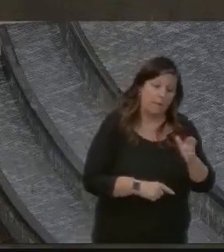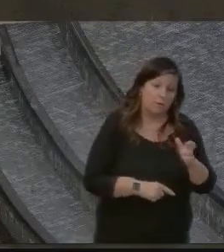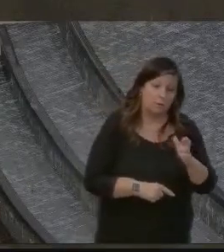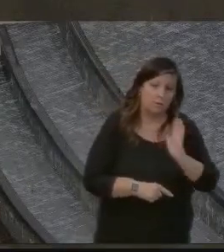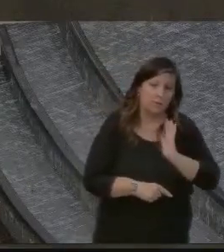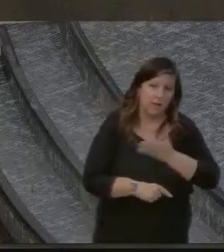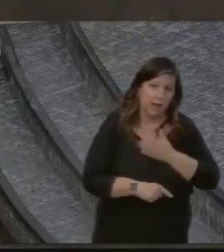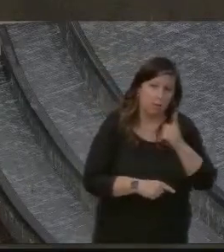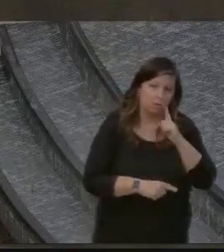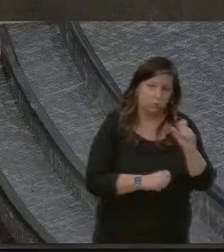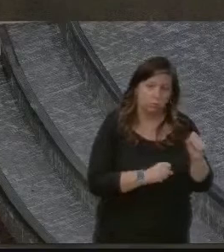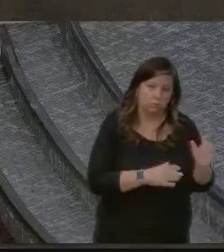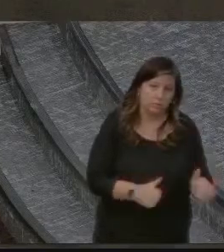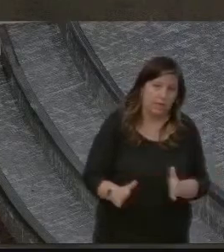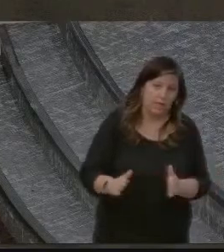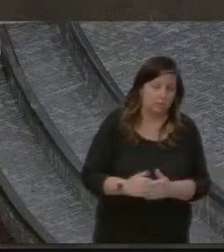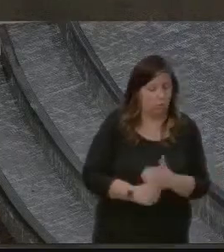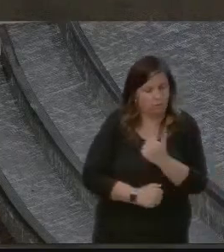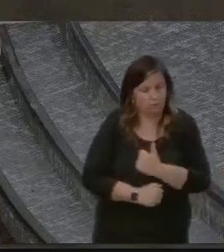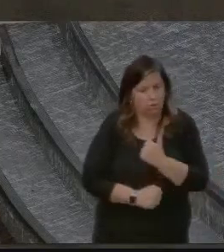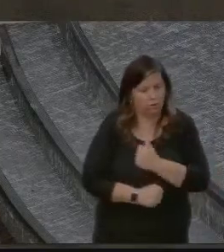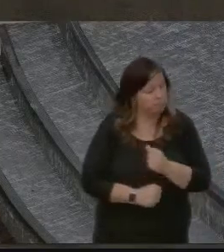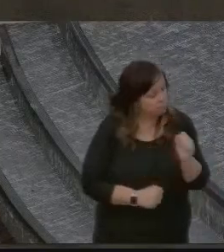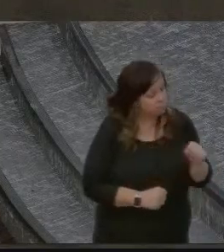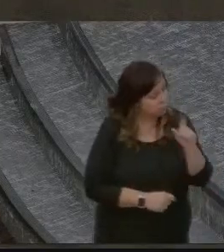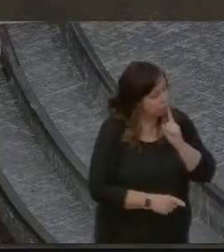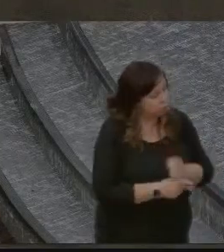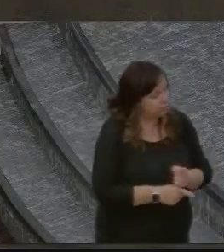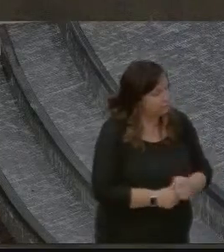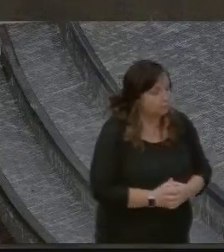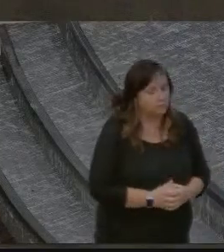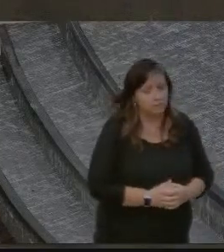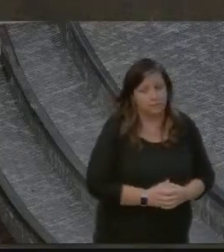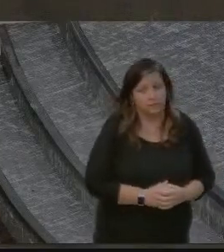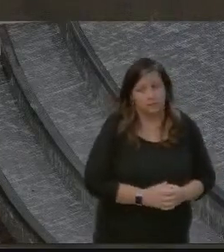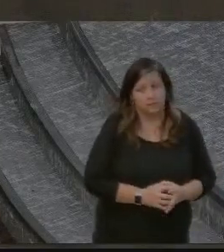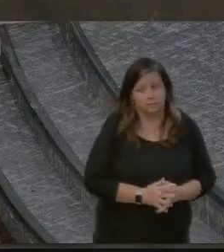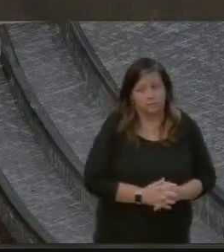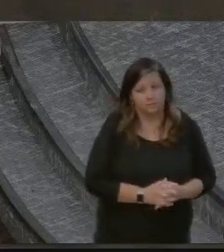sorry. Yeah, it is.